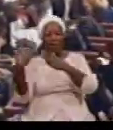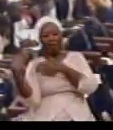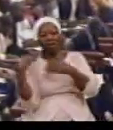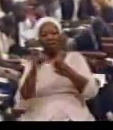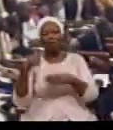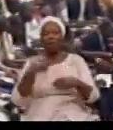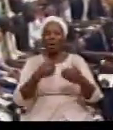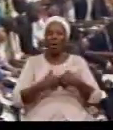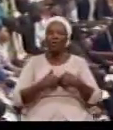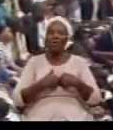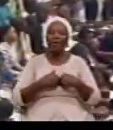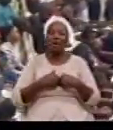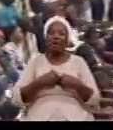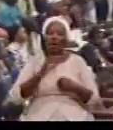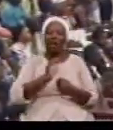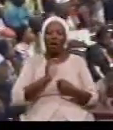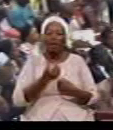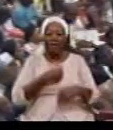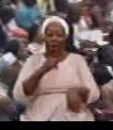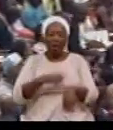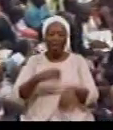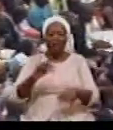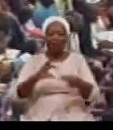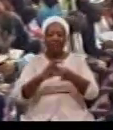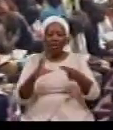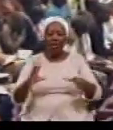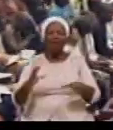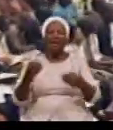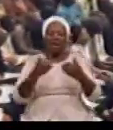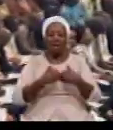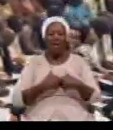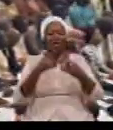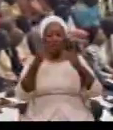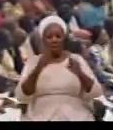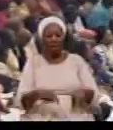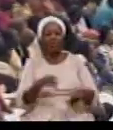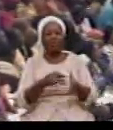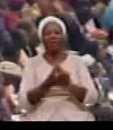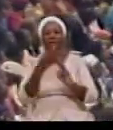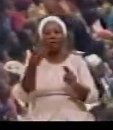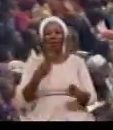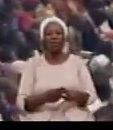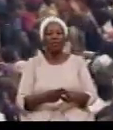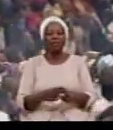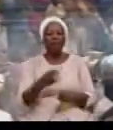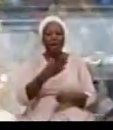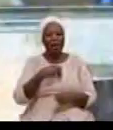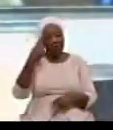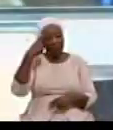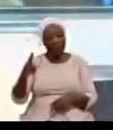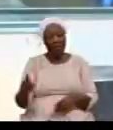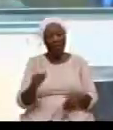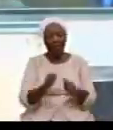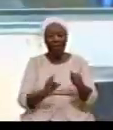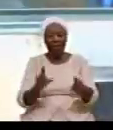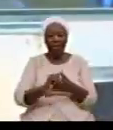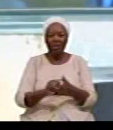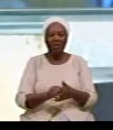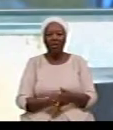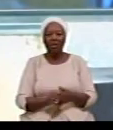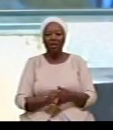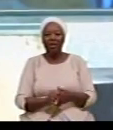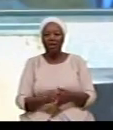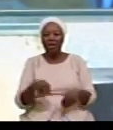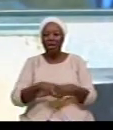Our time of release has now come. And for every afflicted saint, and